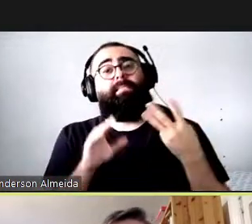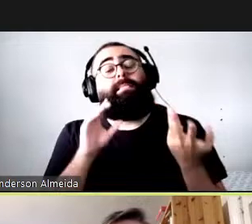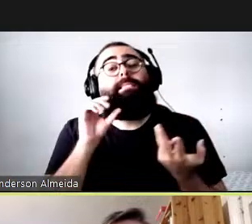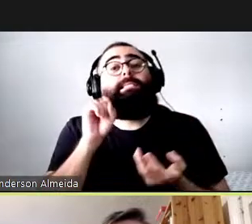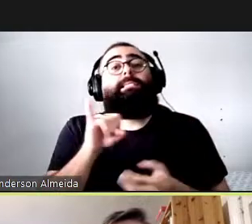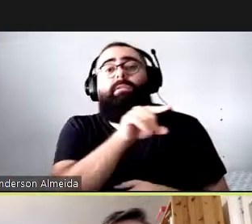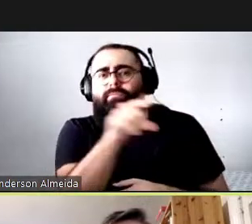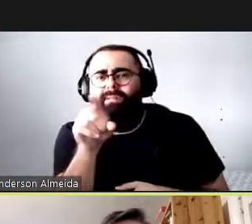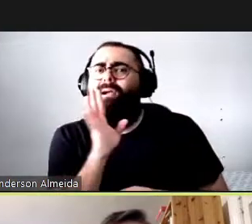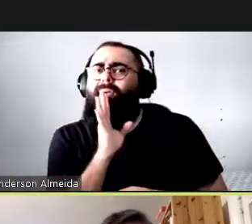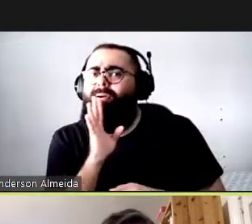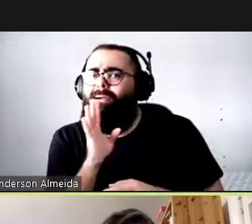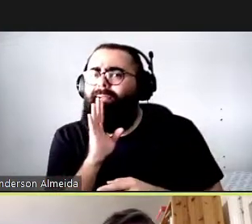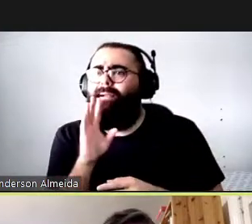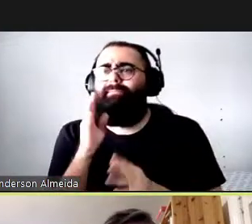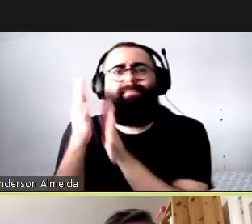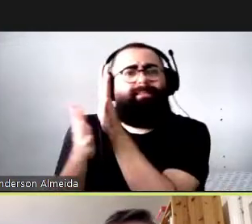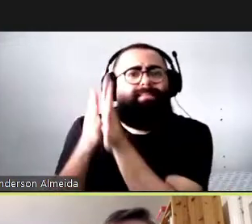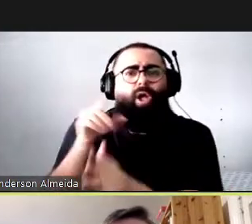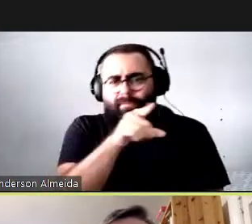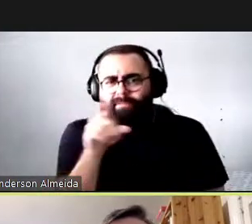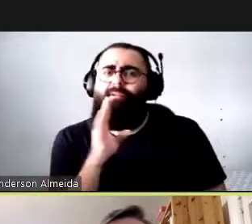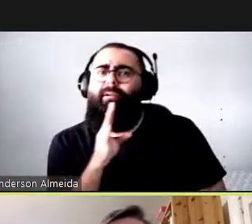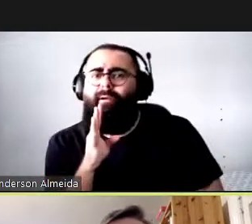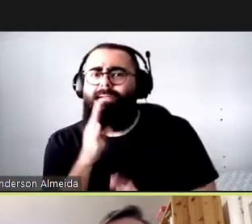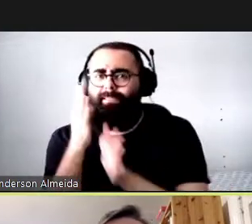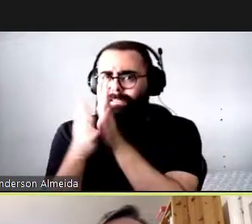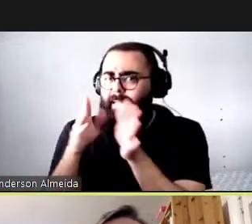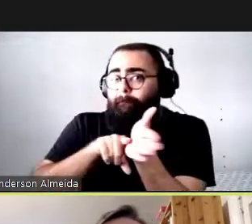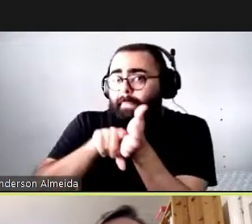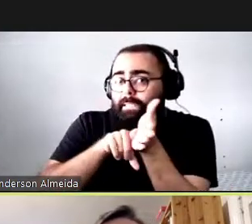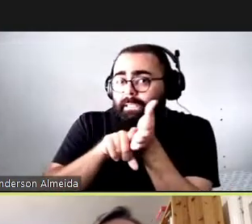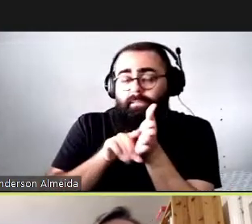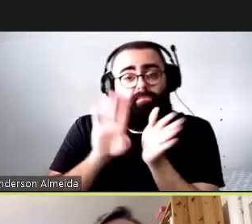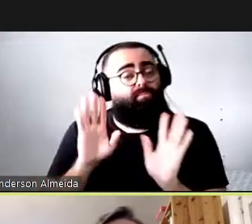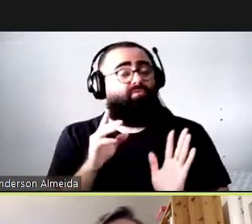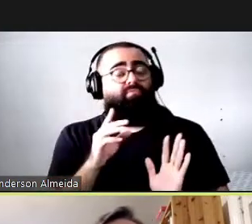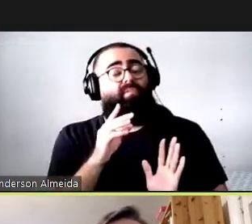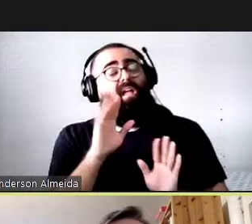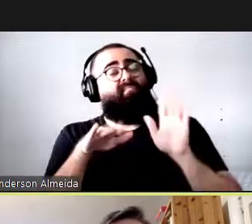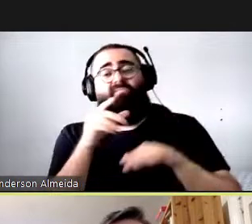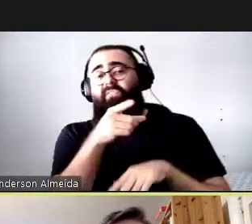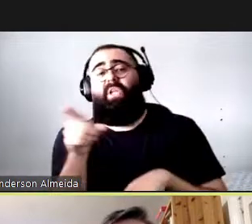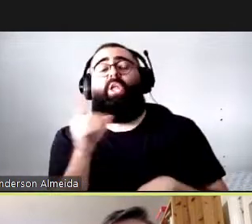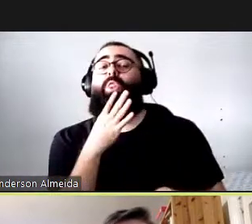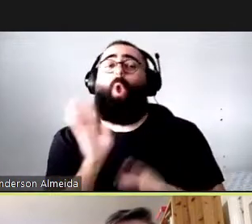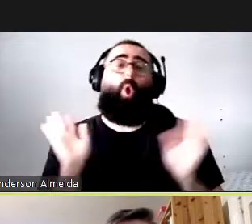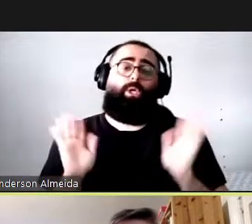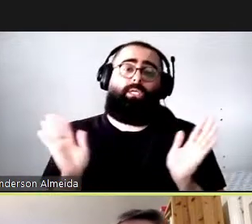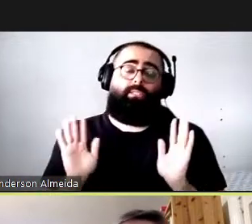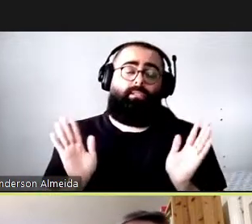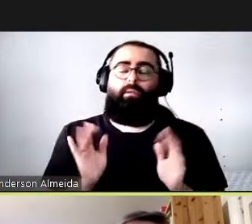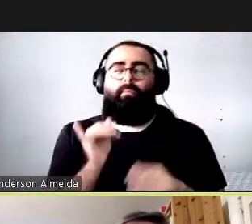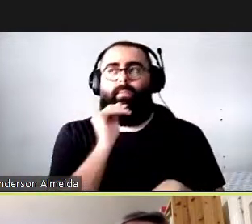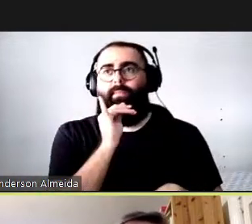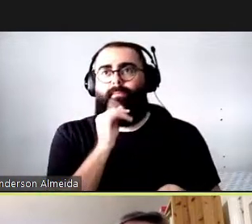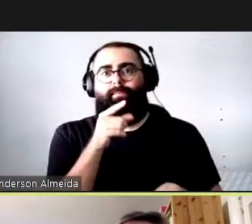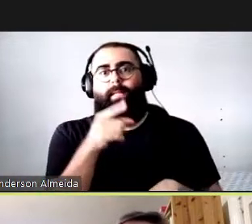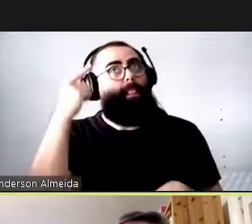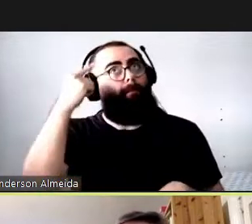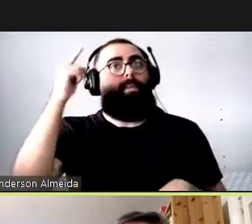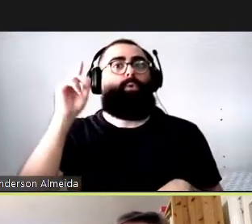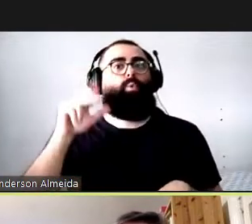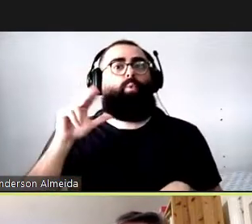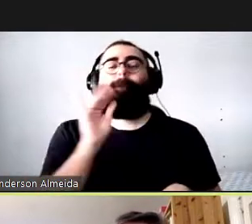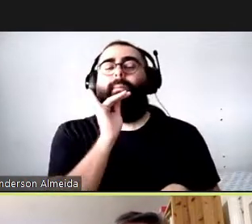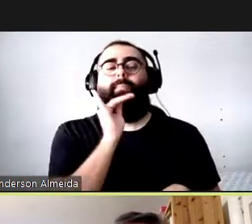aren't familiar with sign language research, you might not be aware of this, or you might not have thought about it. But one